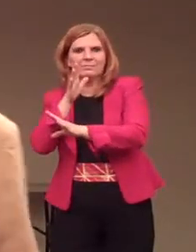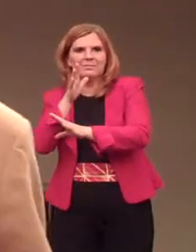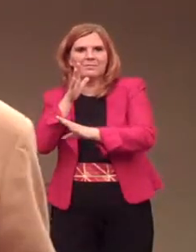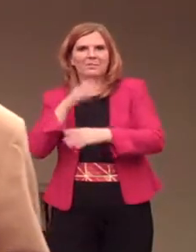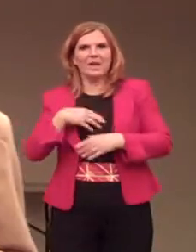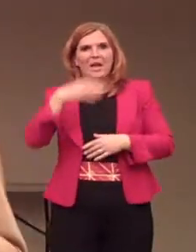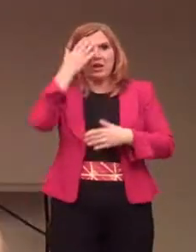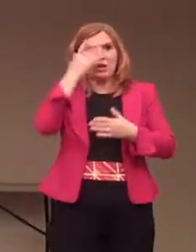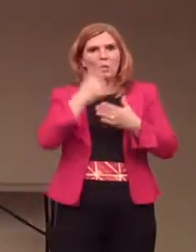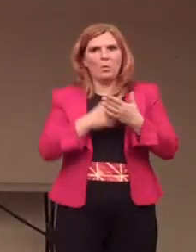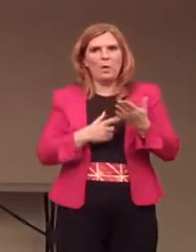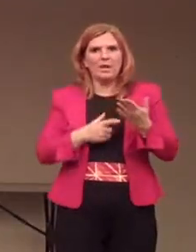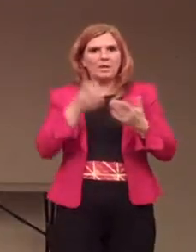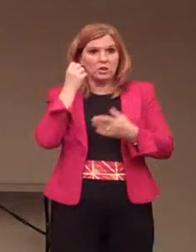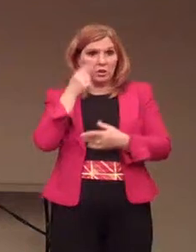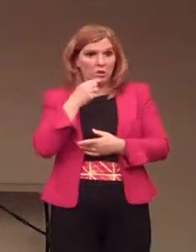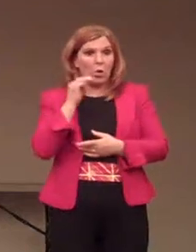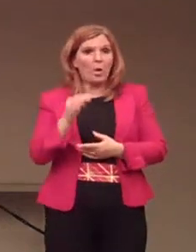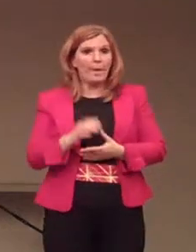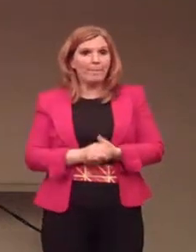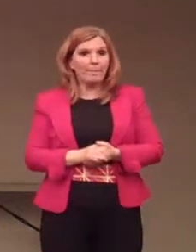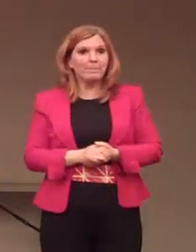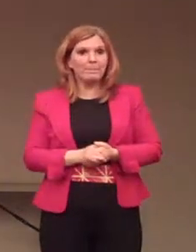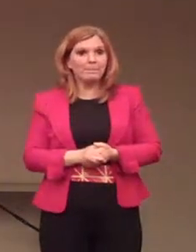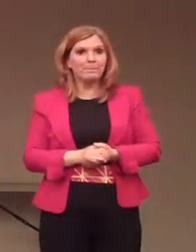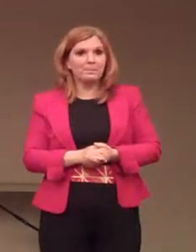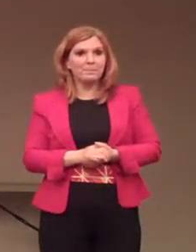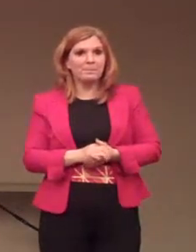And you know what? She told him.